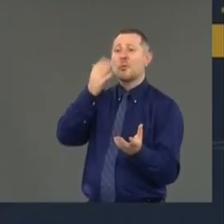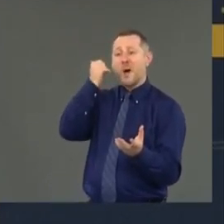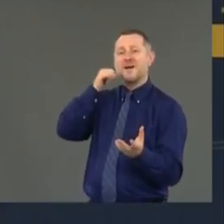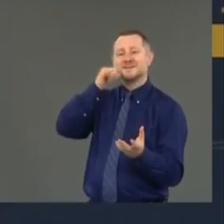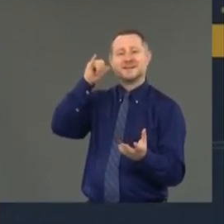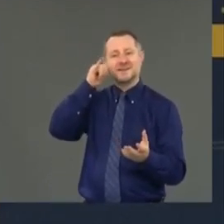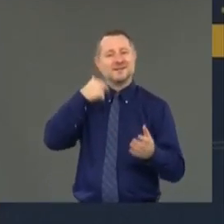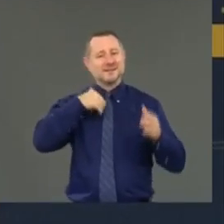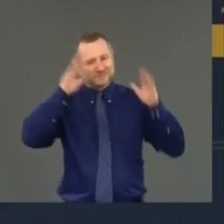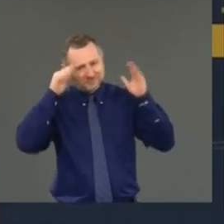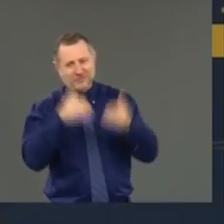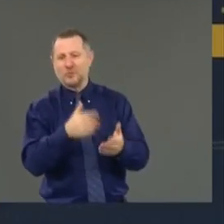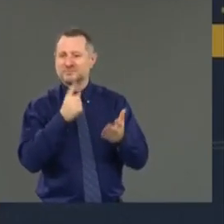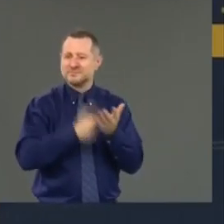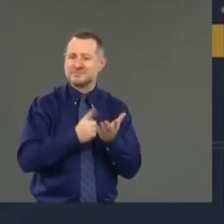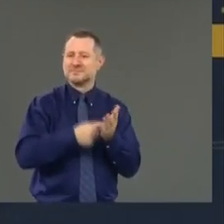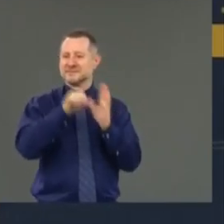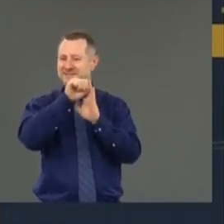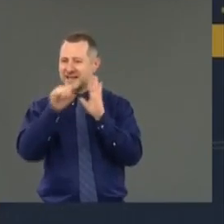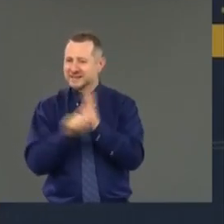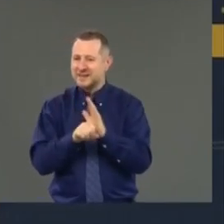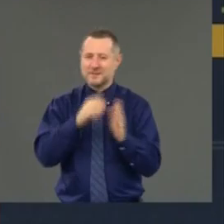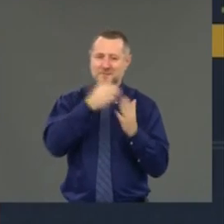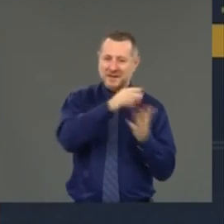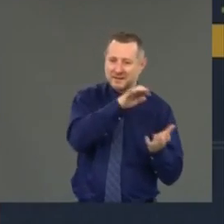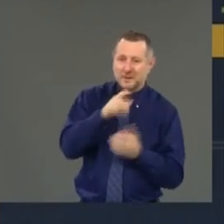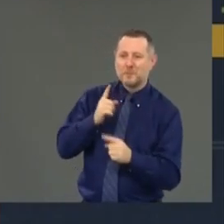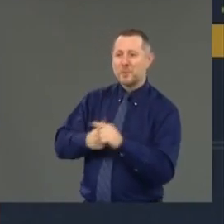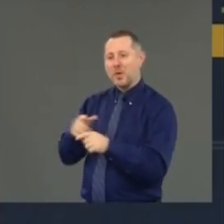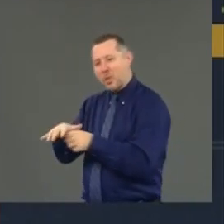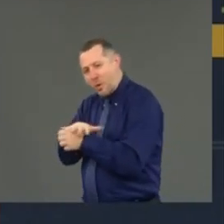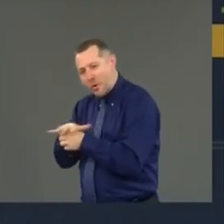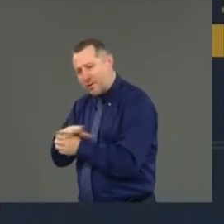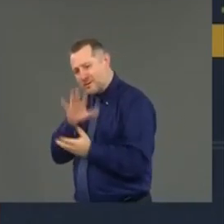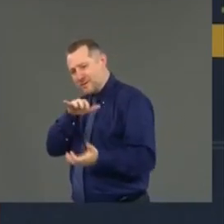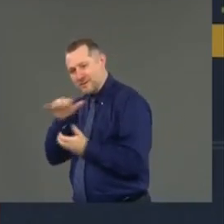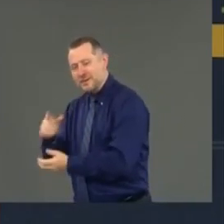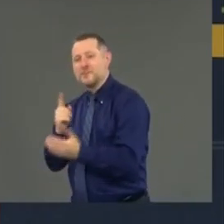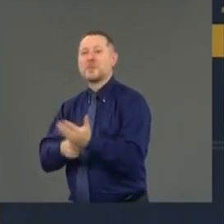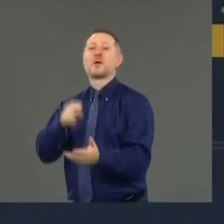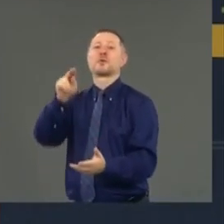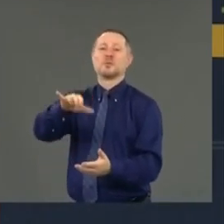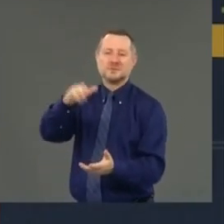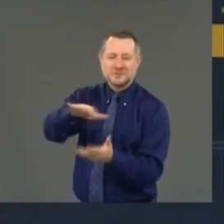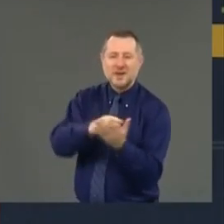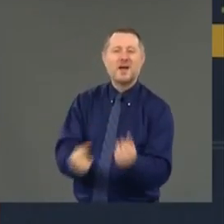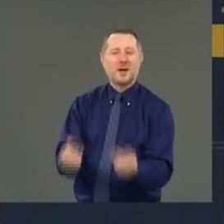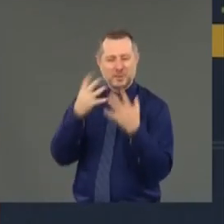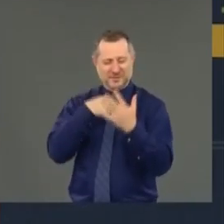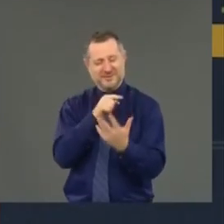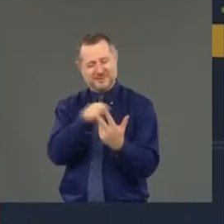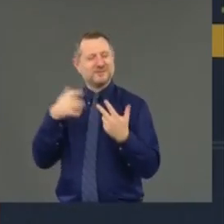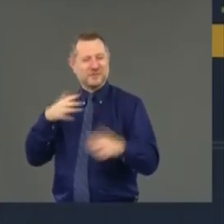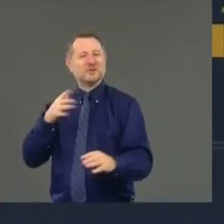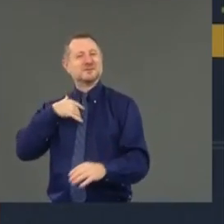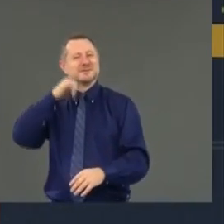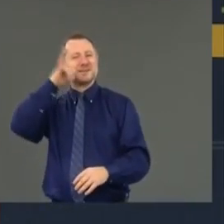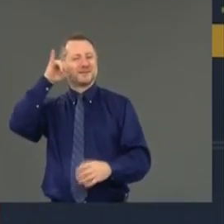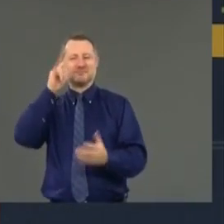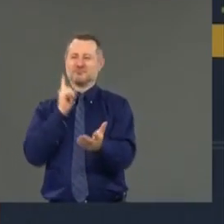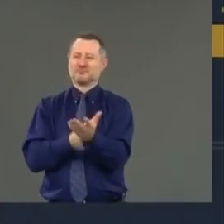local aid. What does the state get? What do the local governments get? What does the city get? After you find out what that